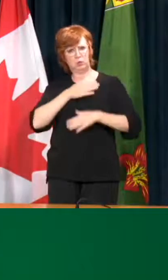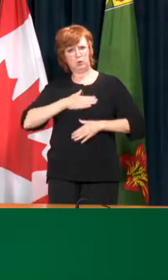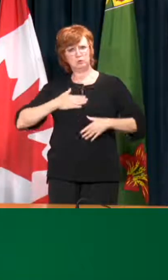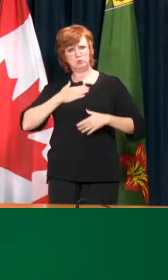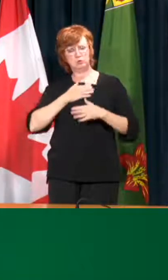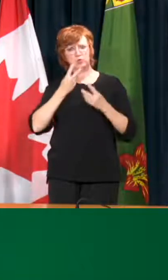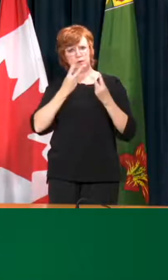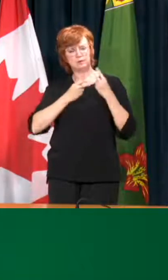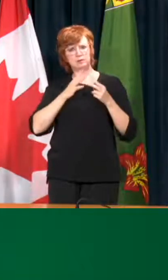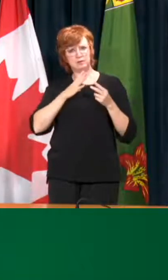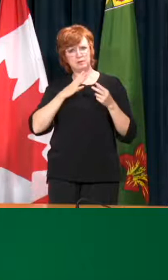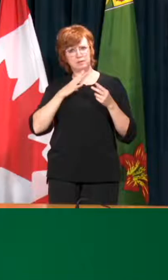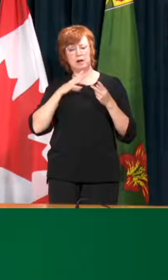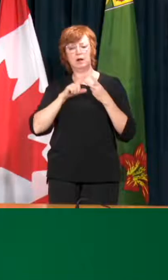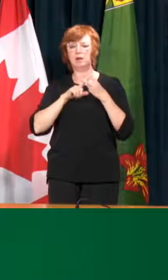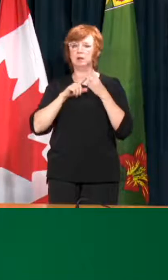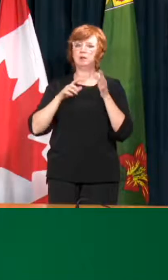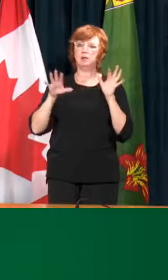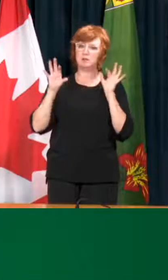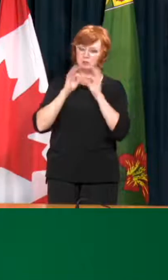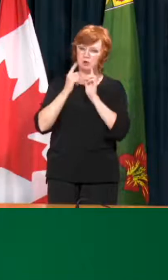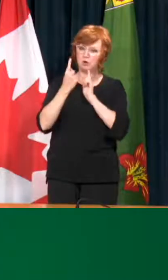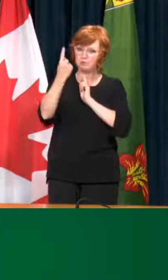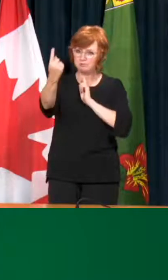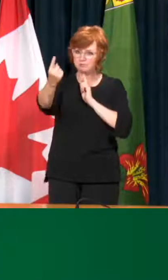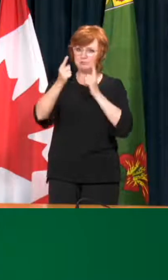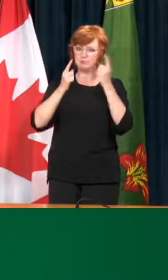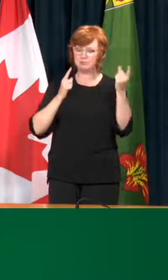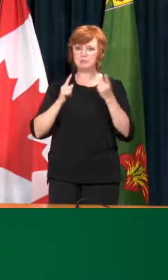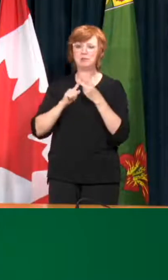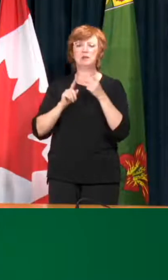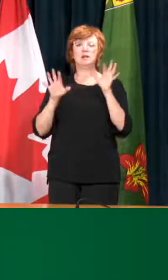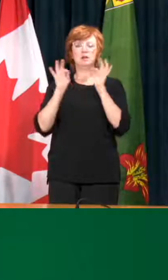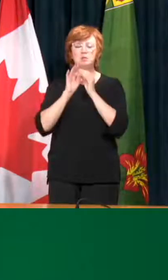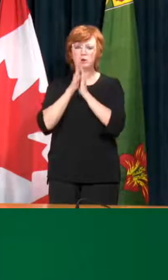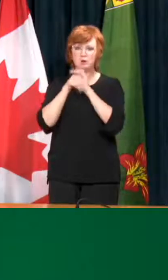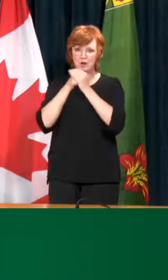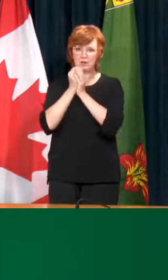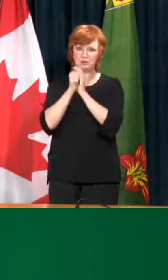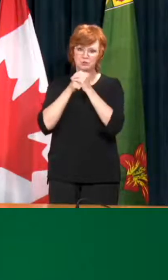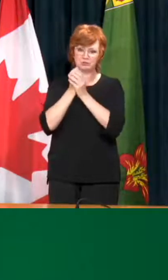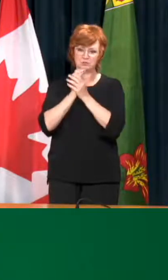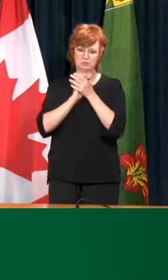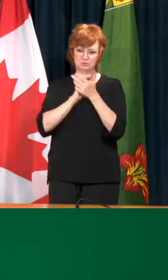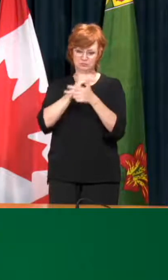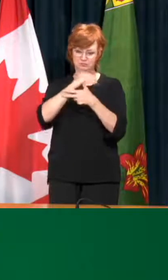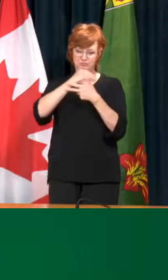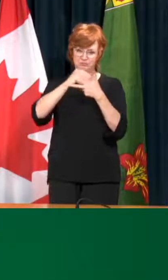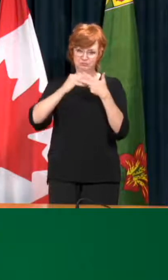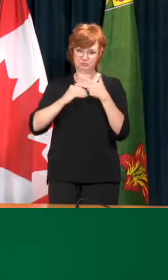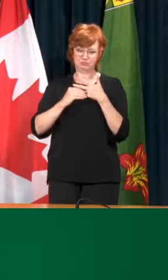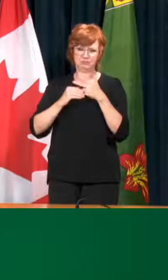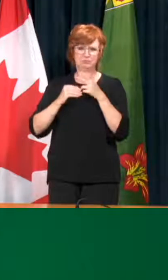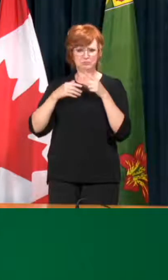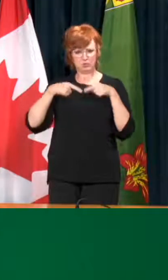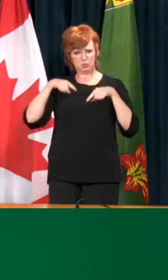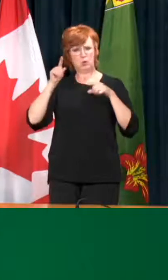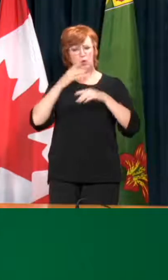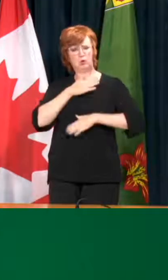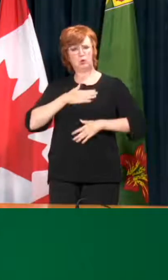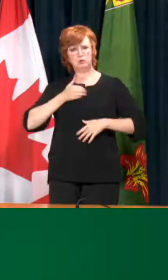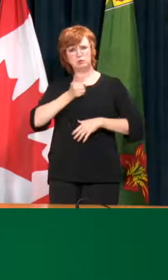if you're sick. I think that would be my recommendation, that if you have a cabin or you've booked a campsite, by all means go